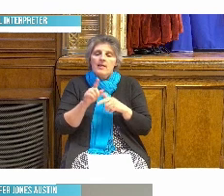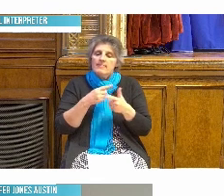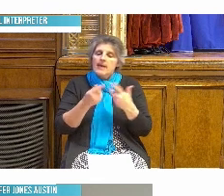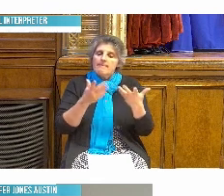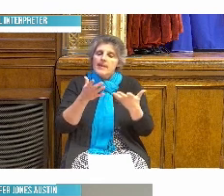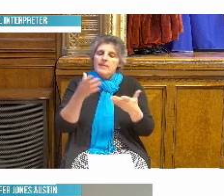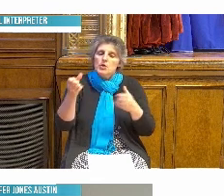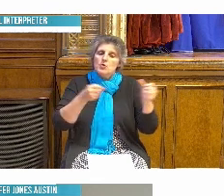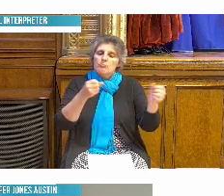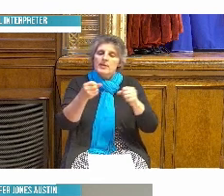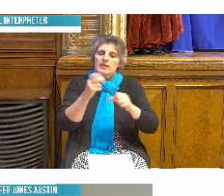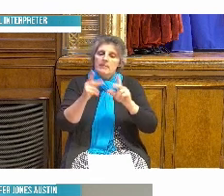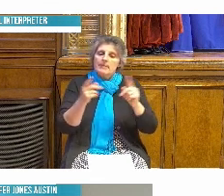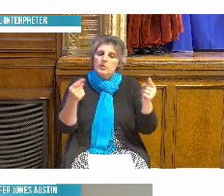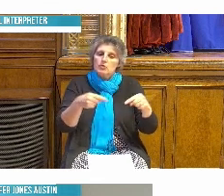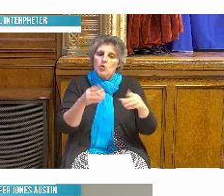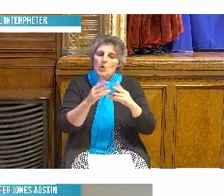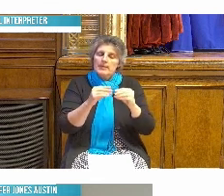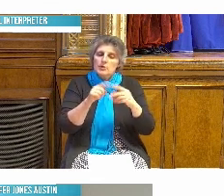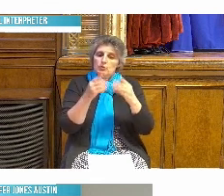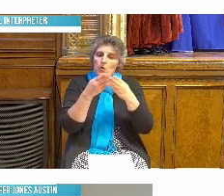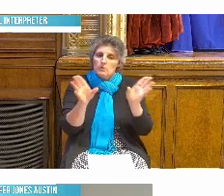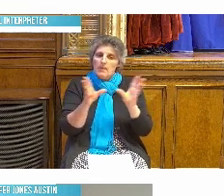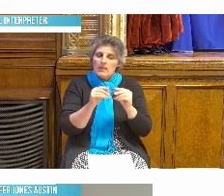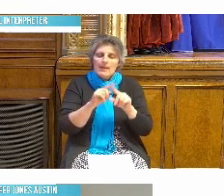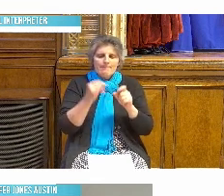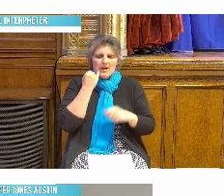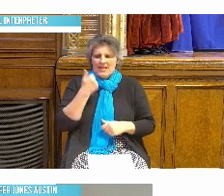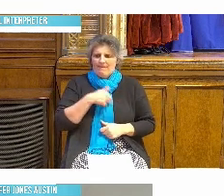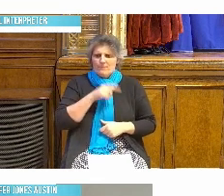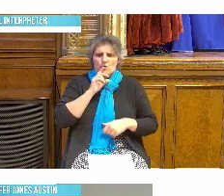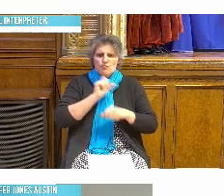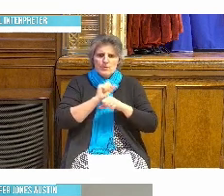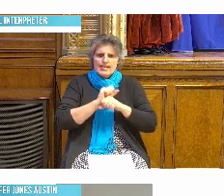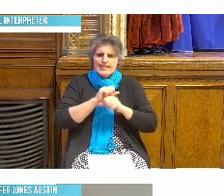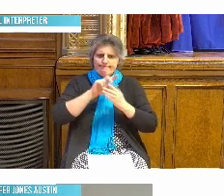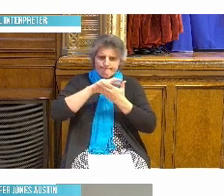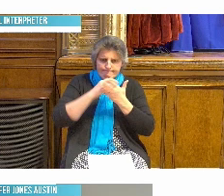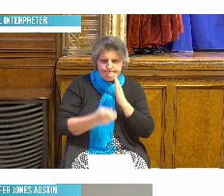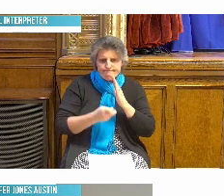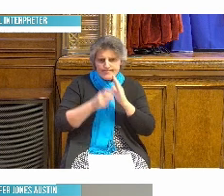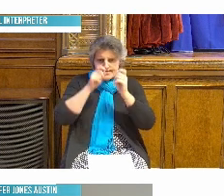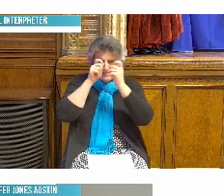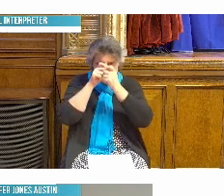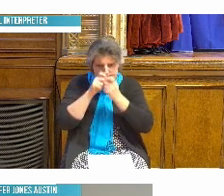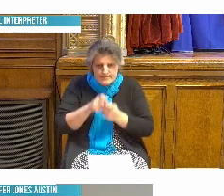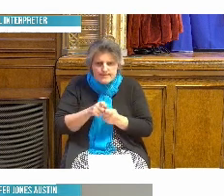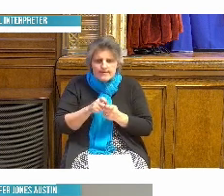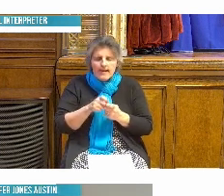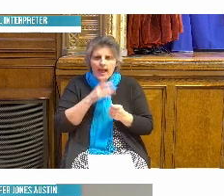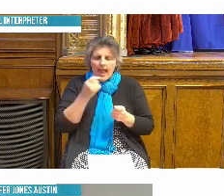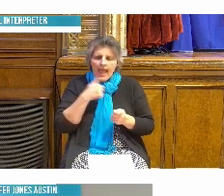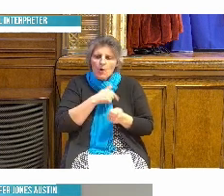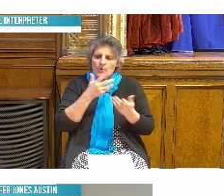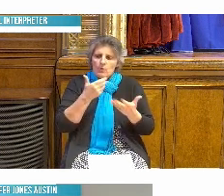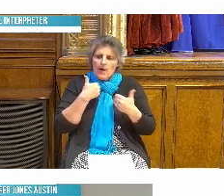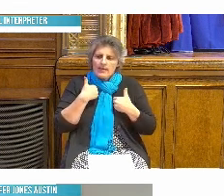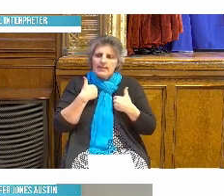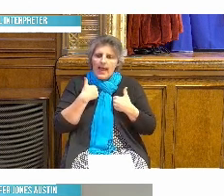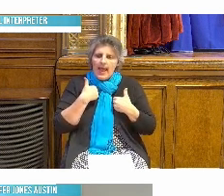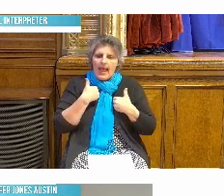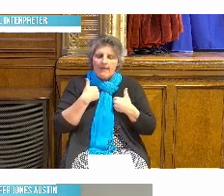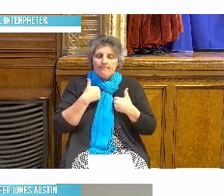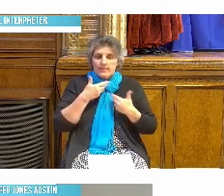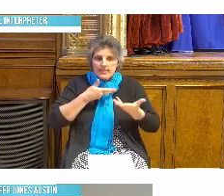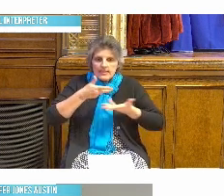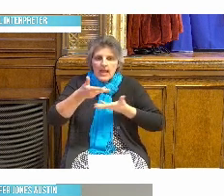bring some people to those meetings, those public meetings. But if we're really getting into the nitty gritty and we want to have